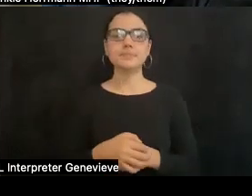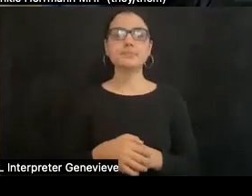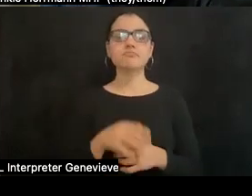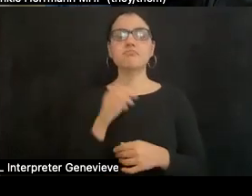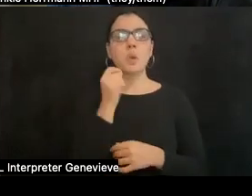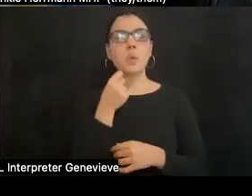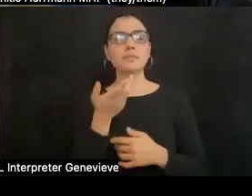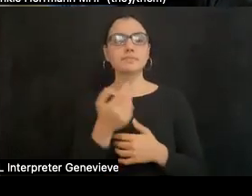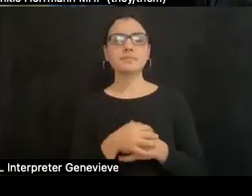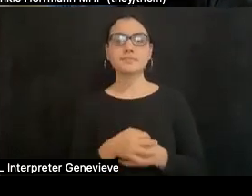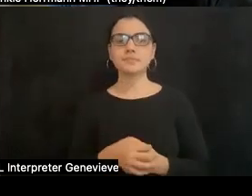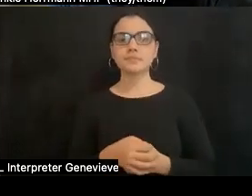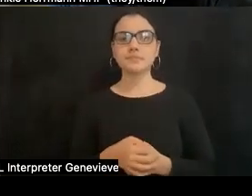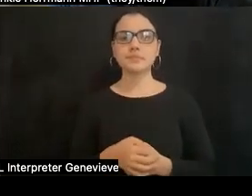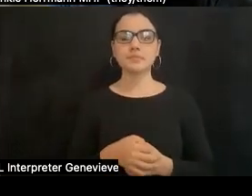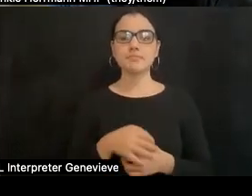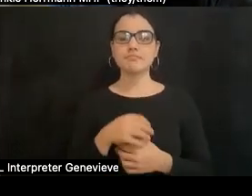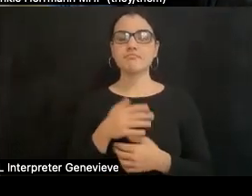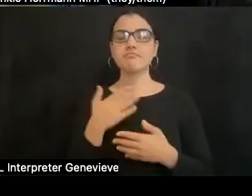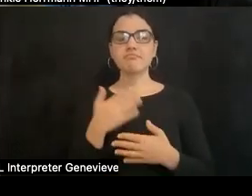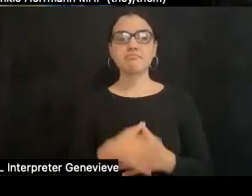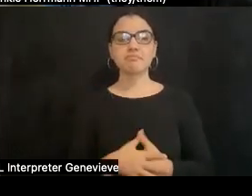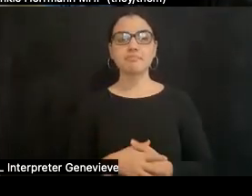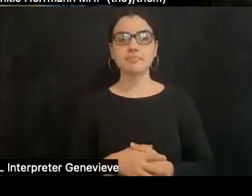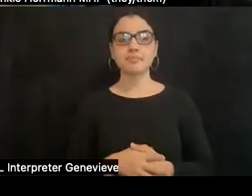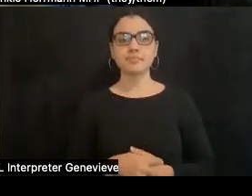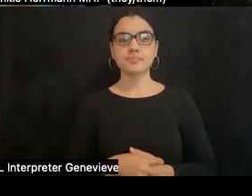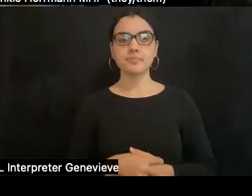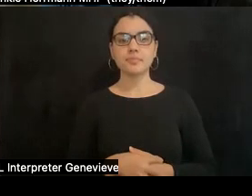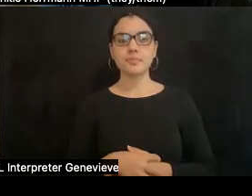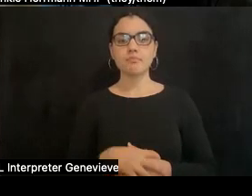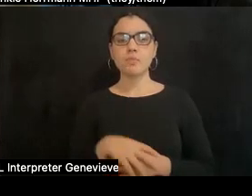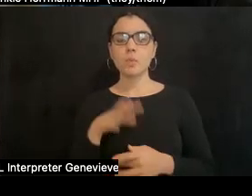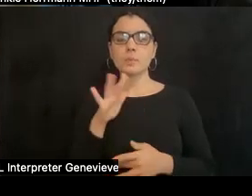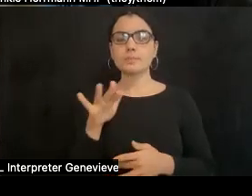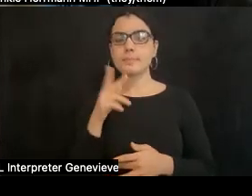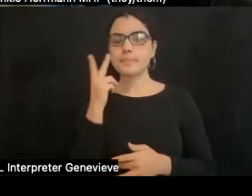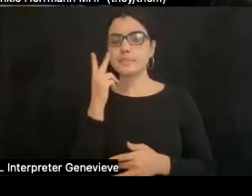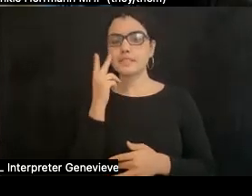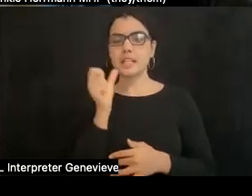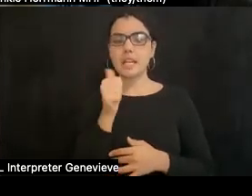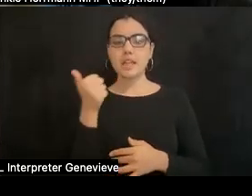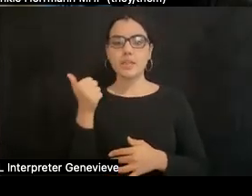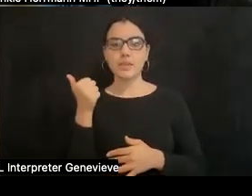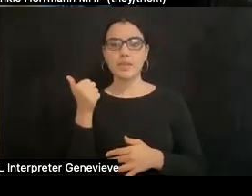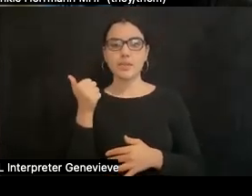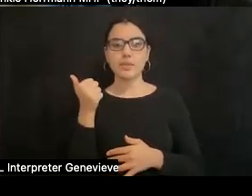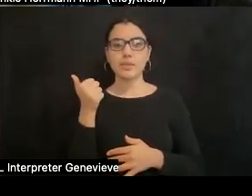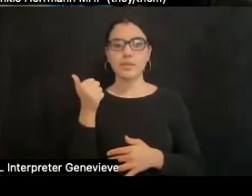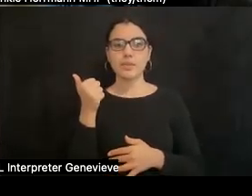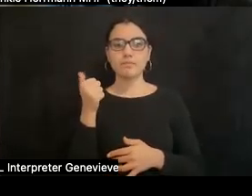Cool. Awesome. Okay, let's see if there are other.